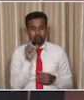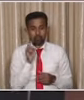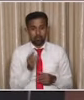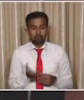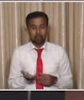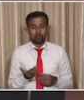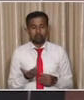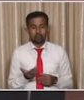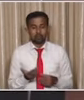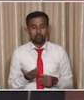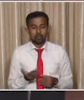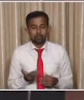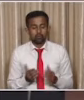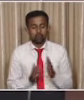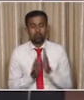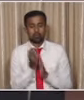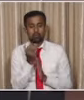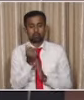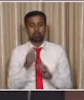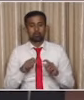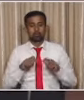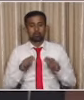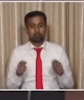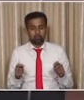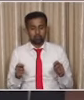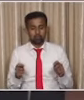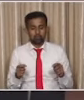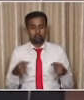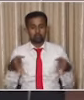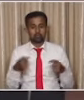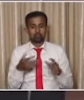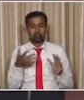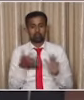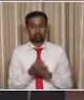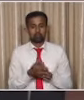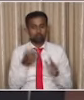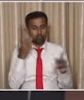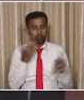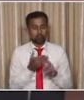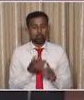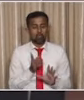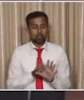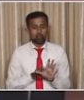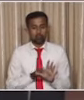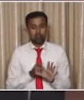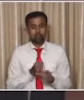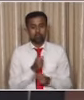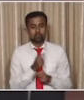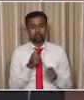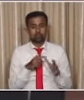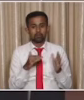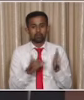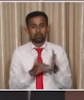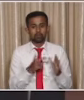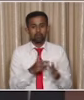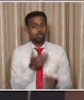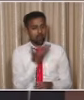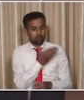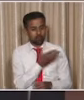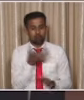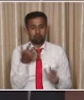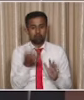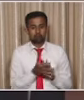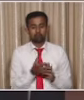violation of human rights in the Gaza and war crimes. Daily. Daily war crimes are taking place.